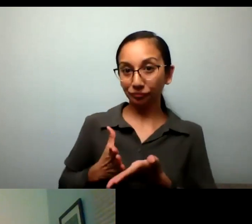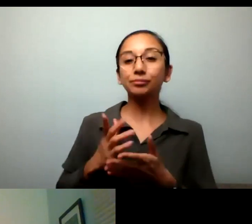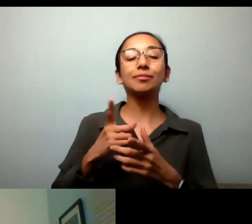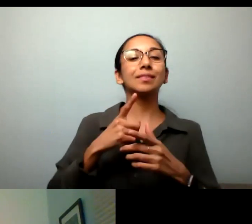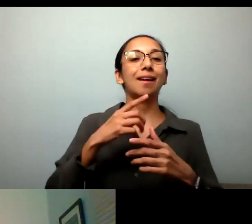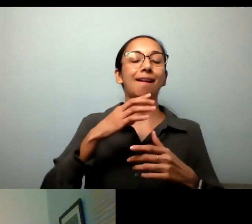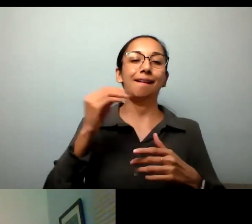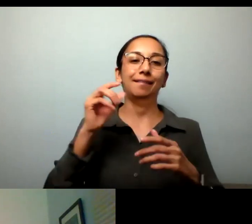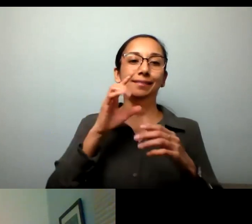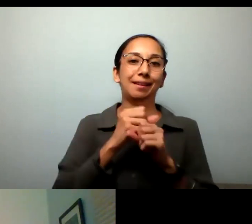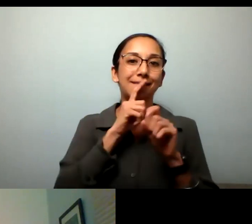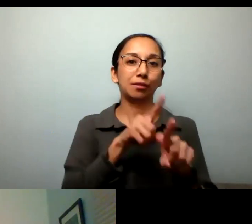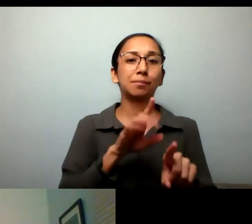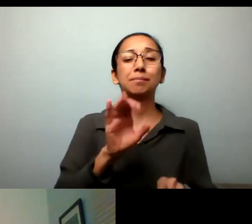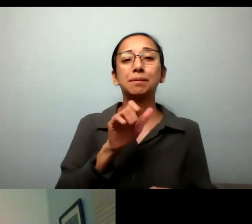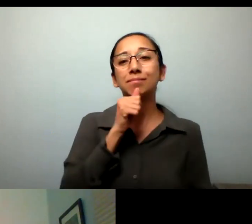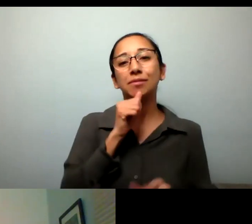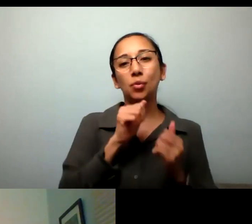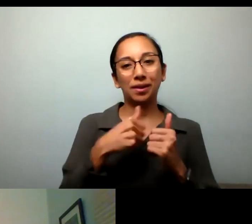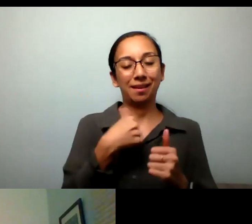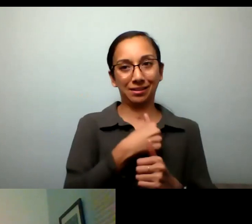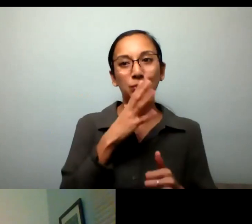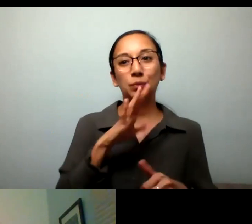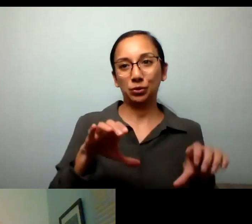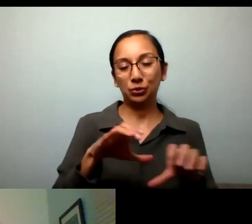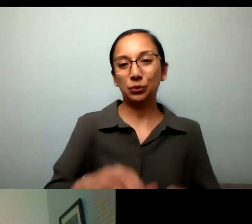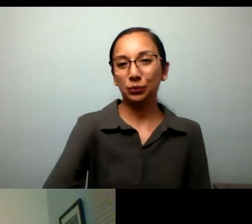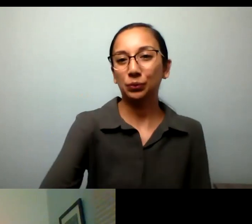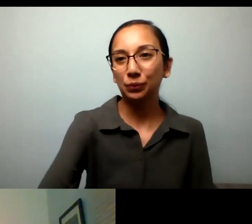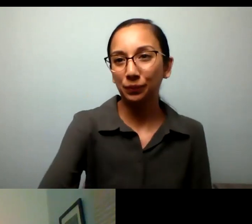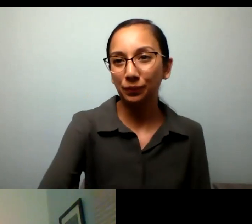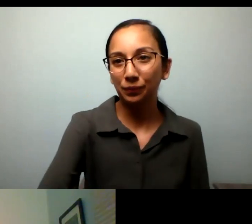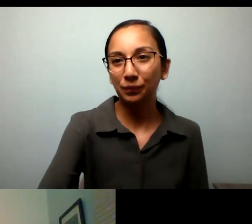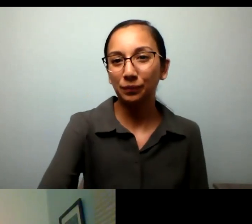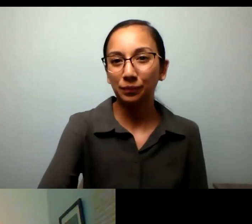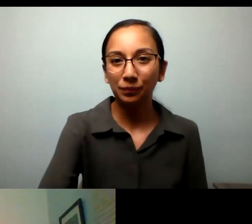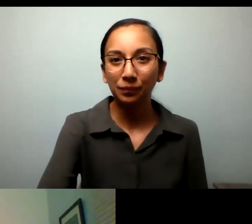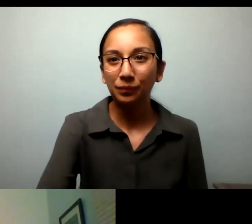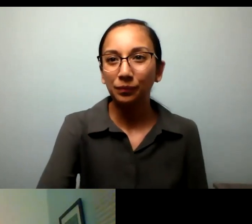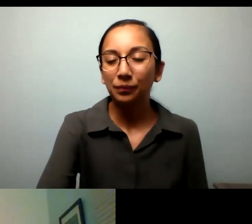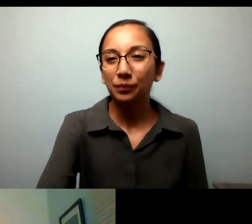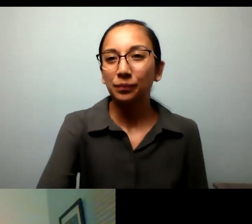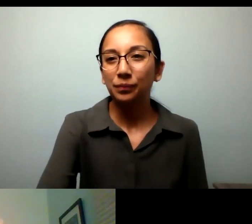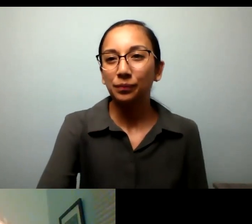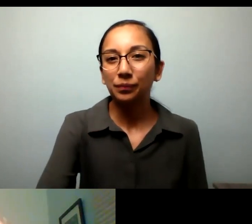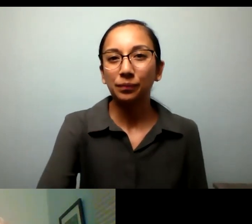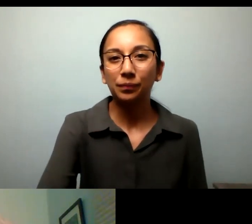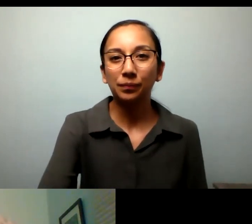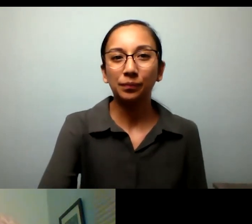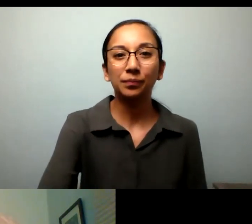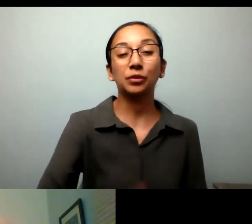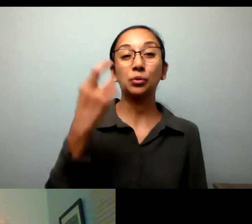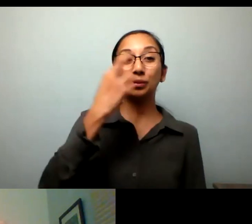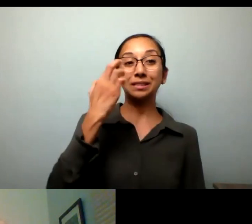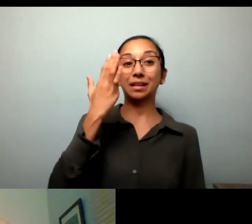people. So just be patient with us. We're going to do that, okay? Just so everybody knows. All right, thank you, Jack. And the reason that Board Member